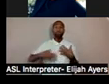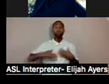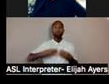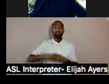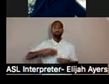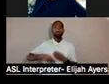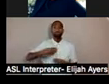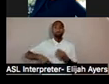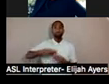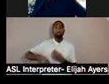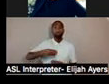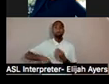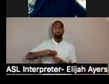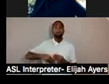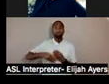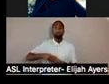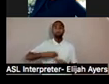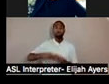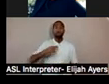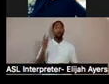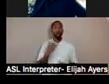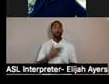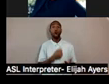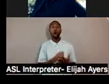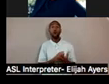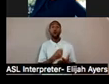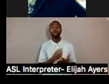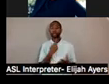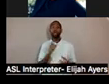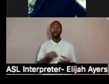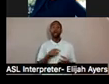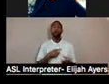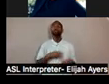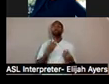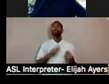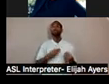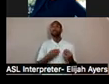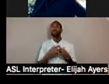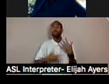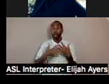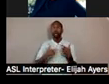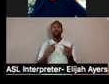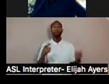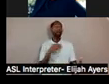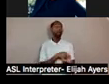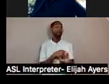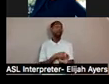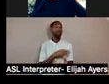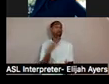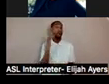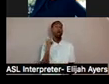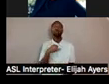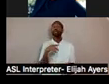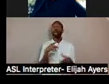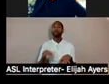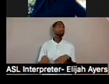through our body because the heart is saying we have to send as much blood as possible to the big muscle groups in the body so that we can take